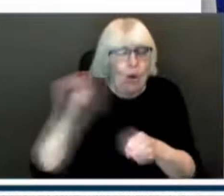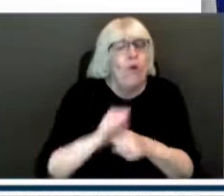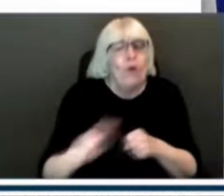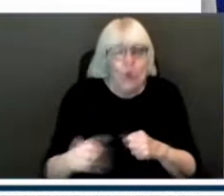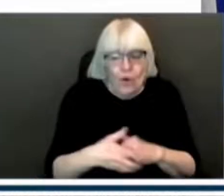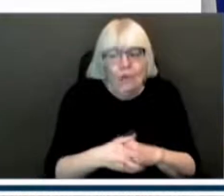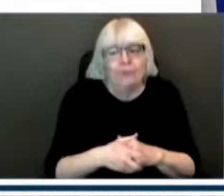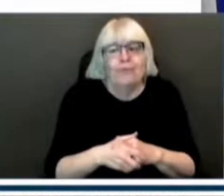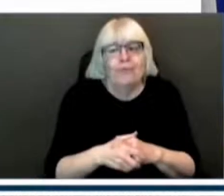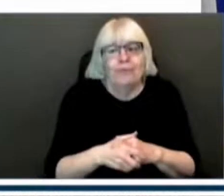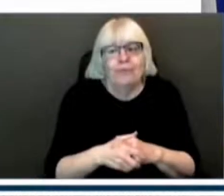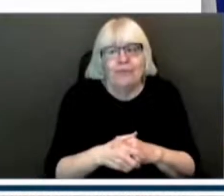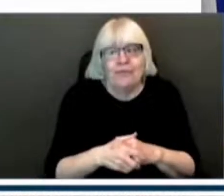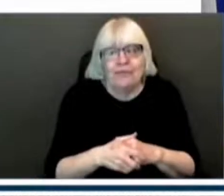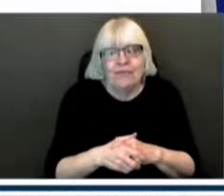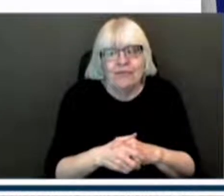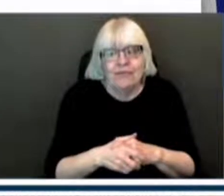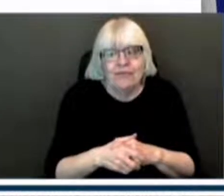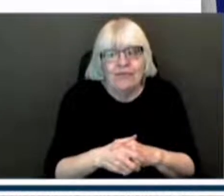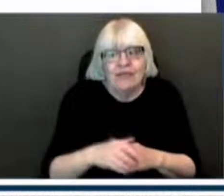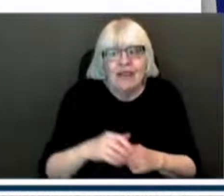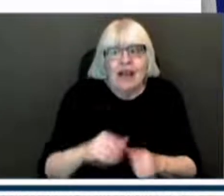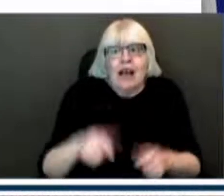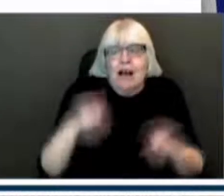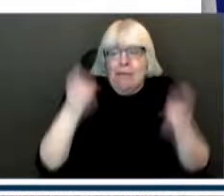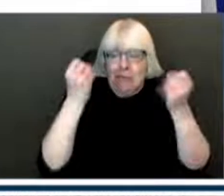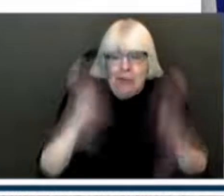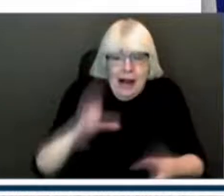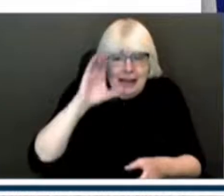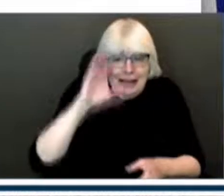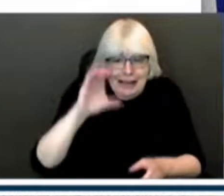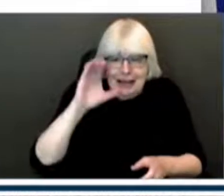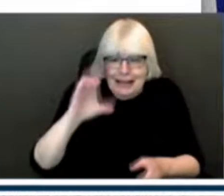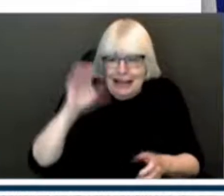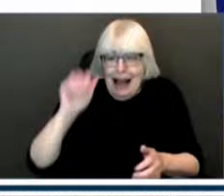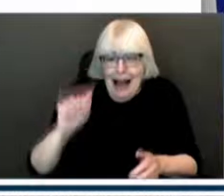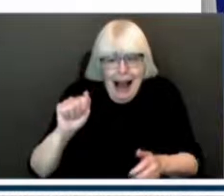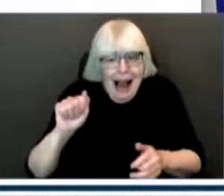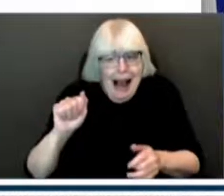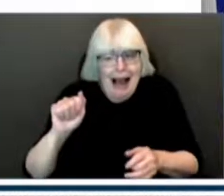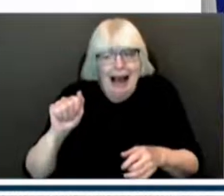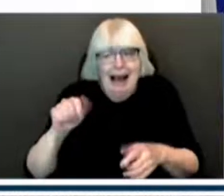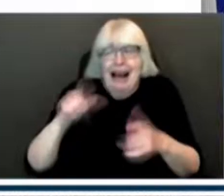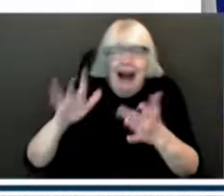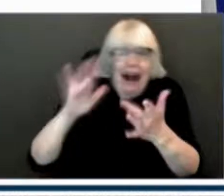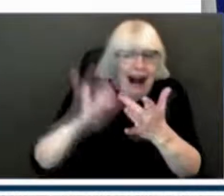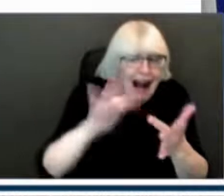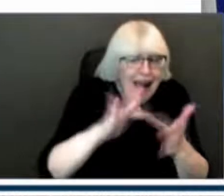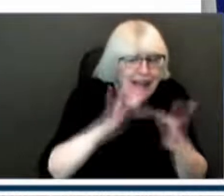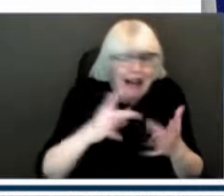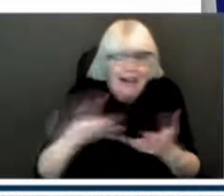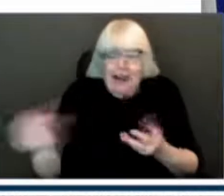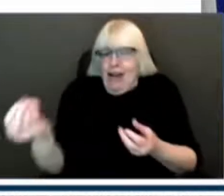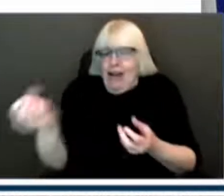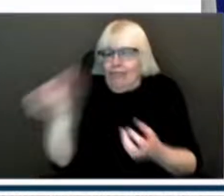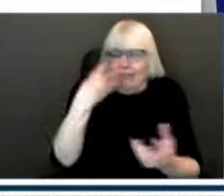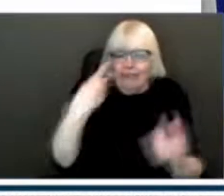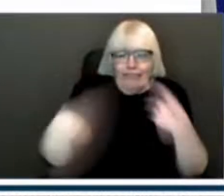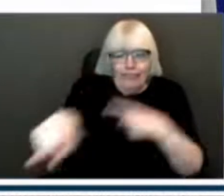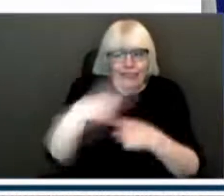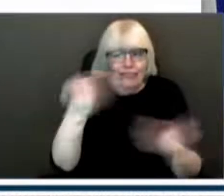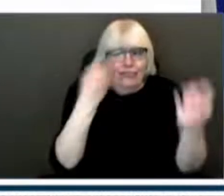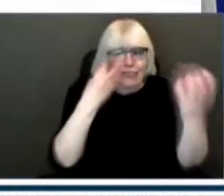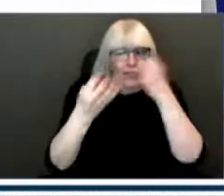of CCAs, some of the issues that they're facing, and the compensation was a big part of that. So I want them to know